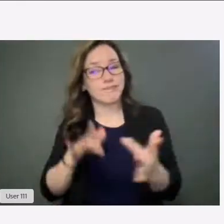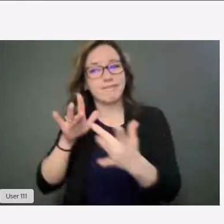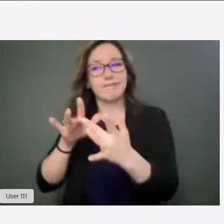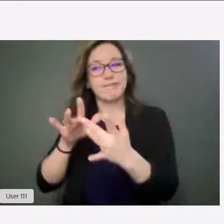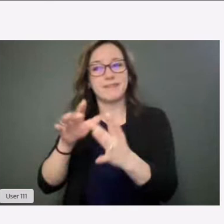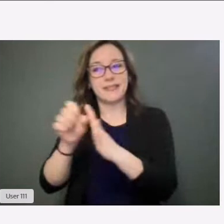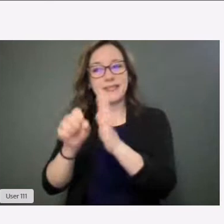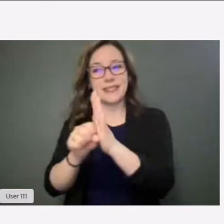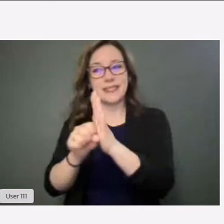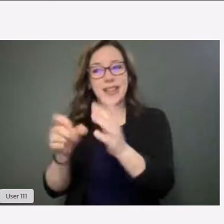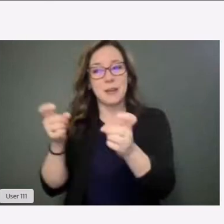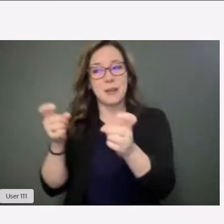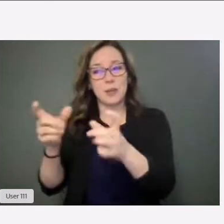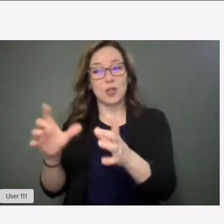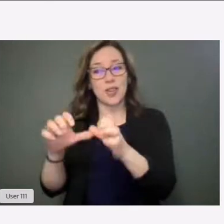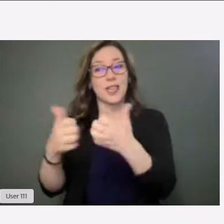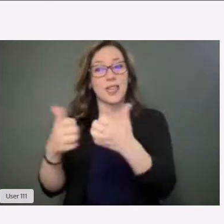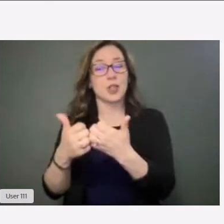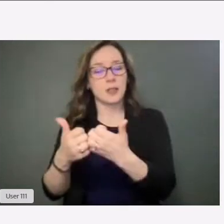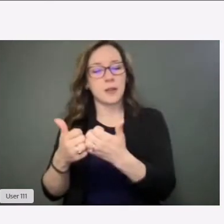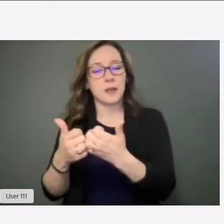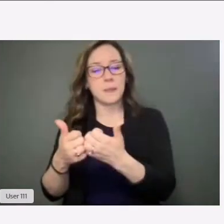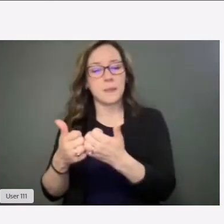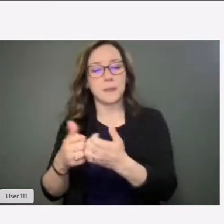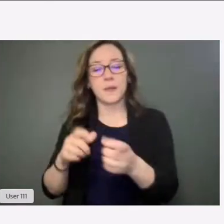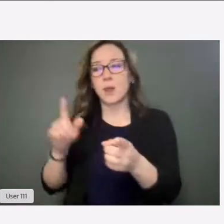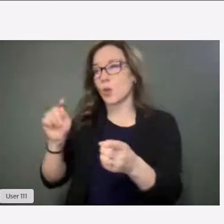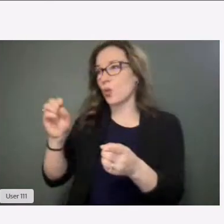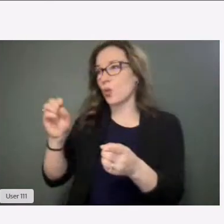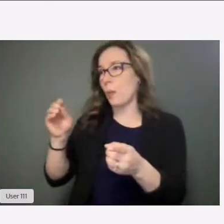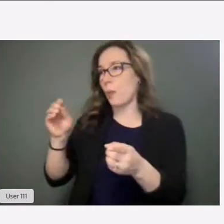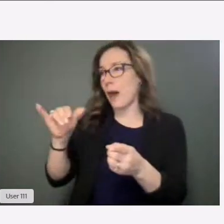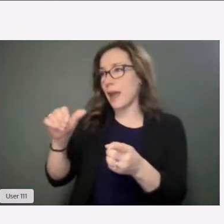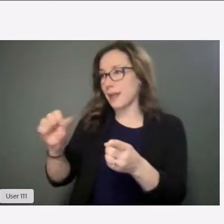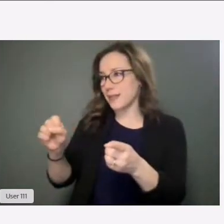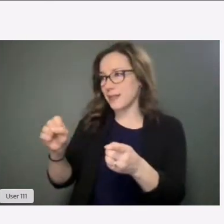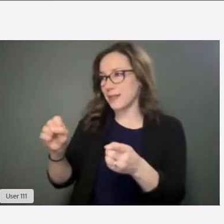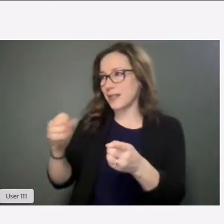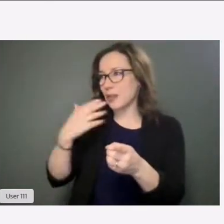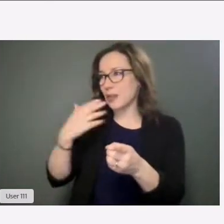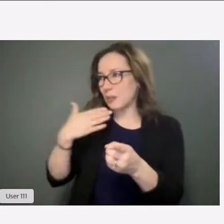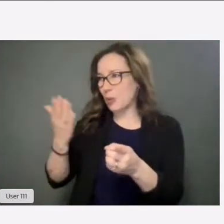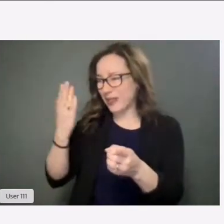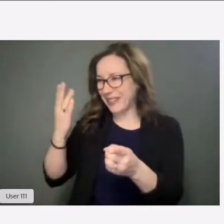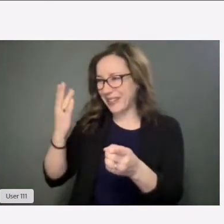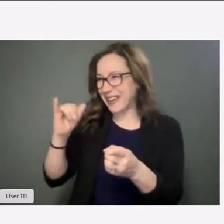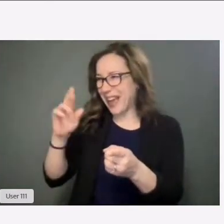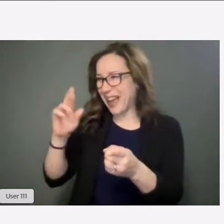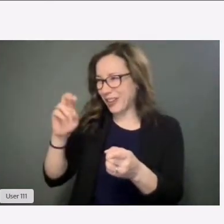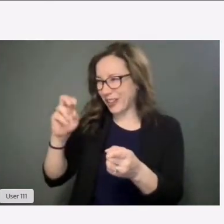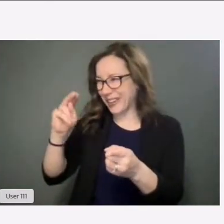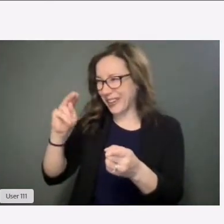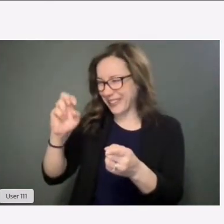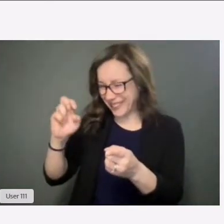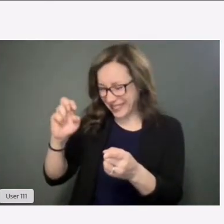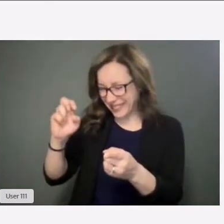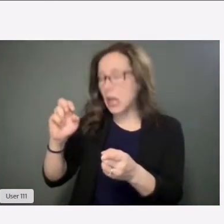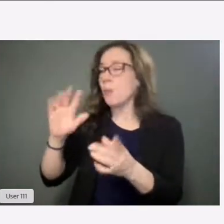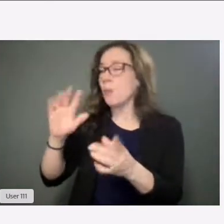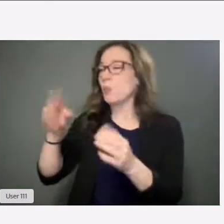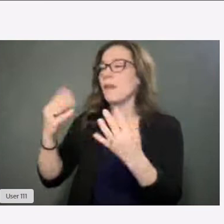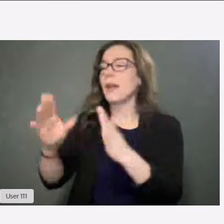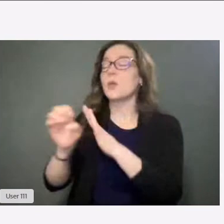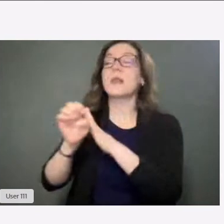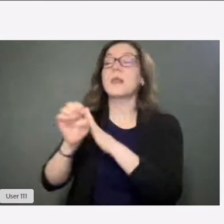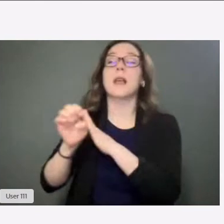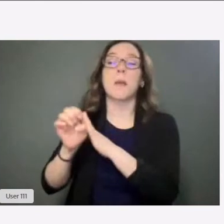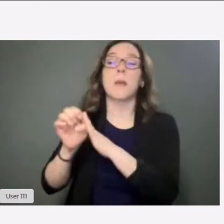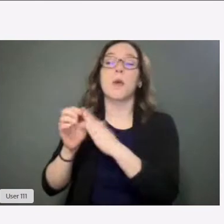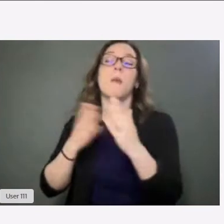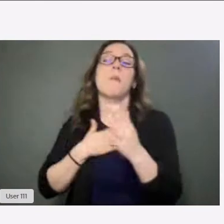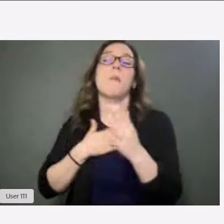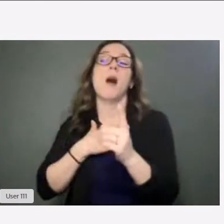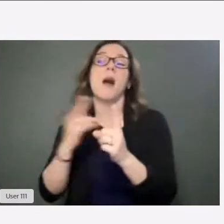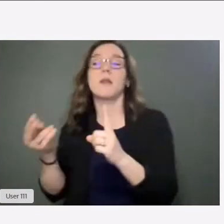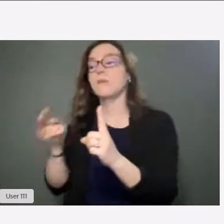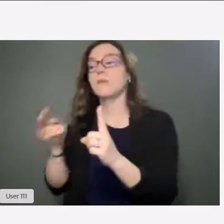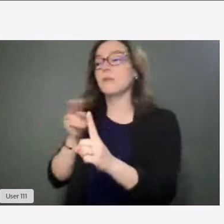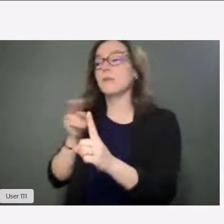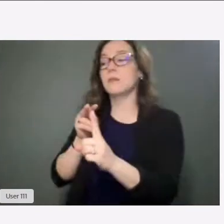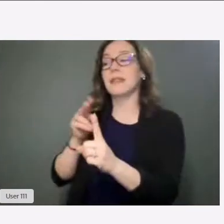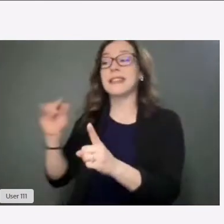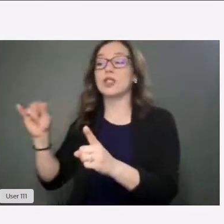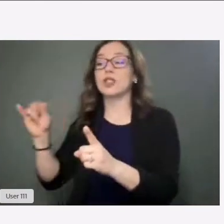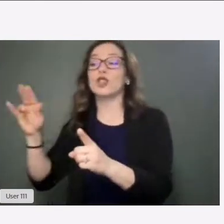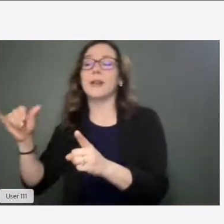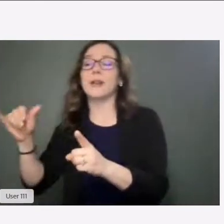administrative agency. So again, for Ms. Tobias, for Irene, good morning. Let me give you an example of how, from where I sit, and Ginny can always